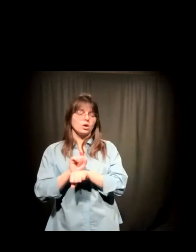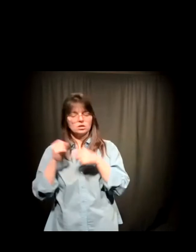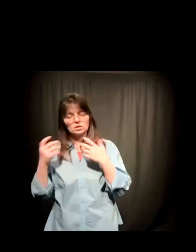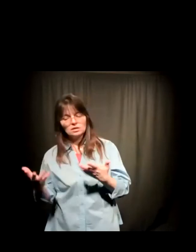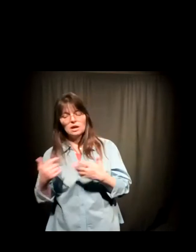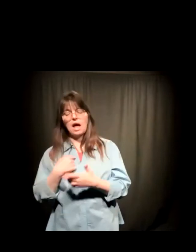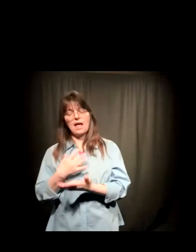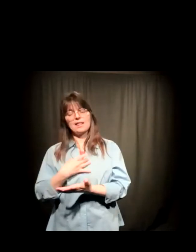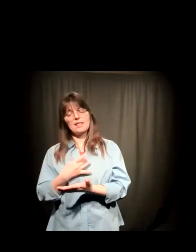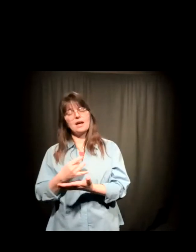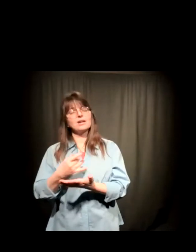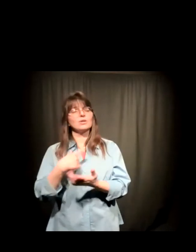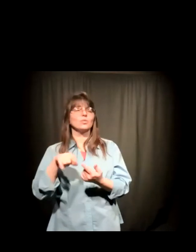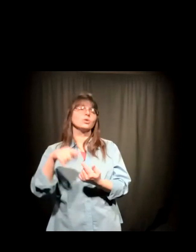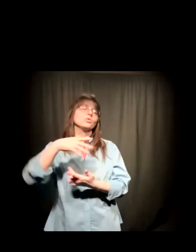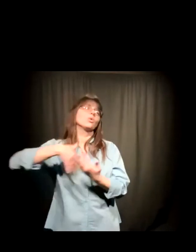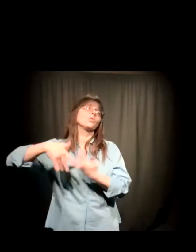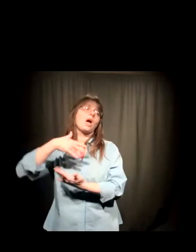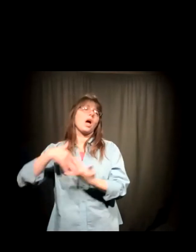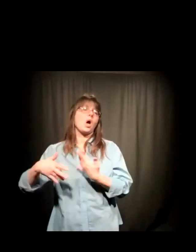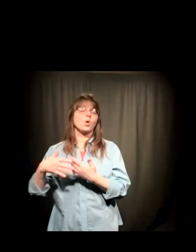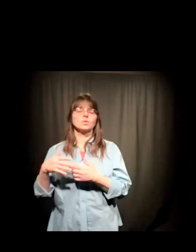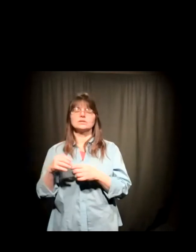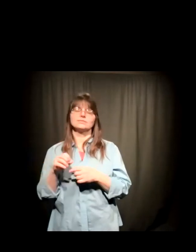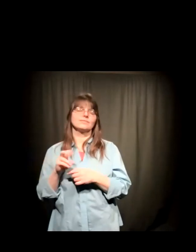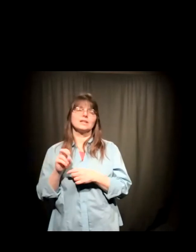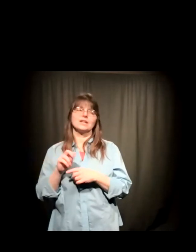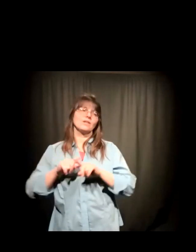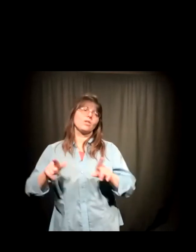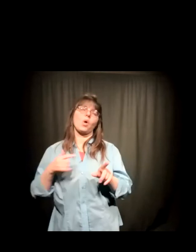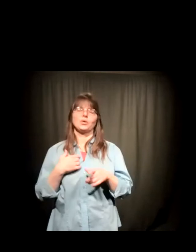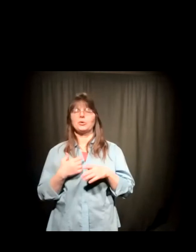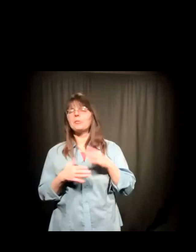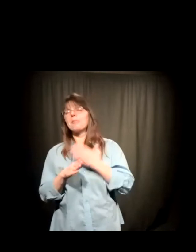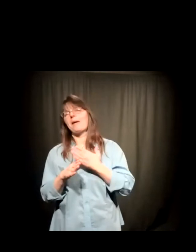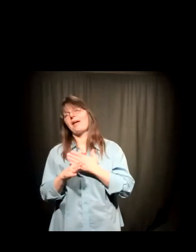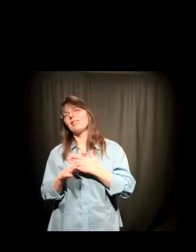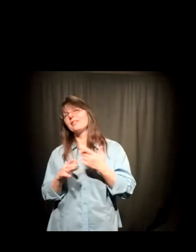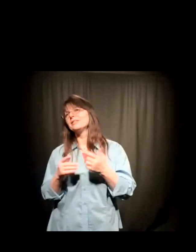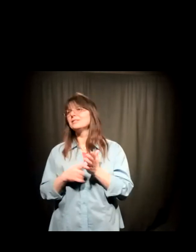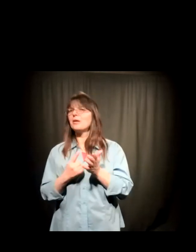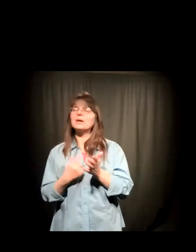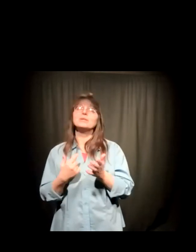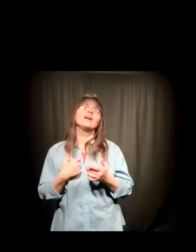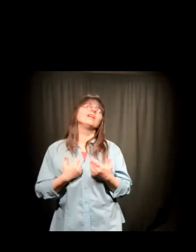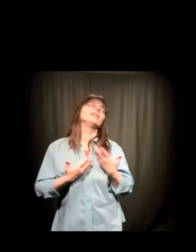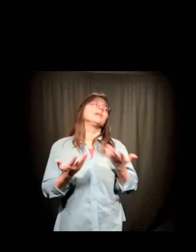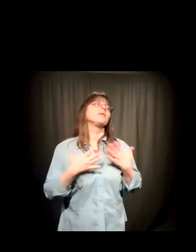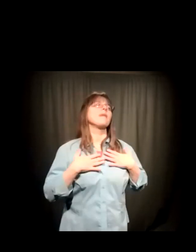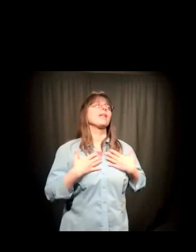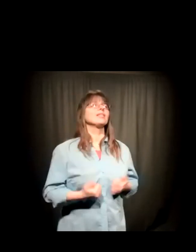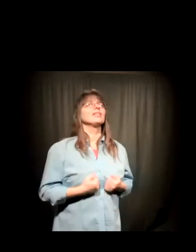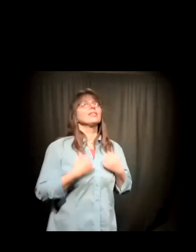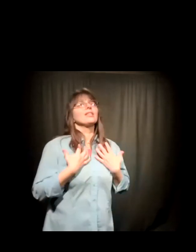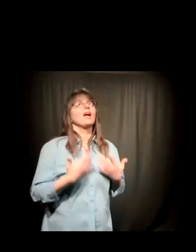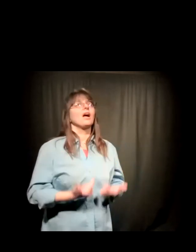"I like you around, even if you are a bother sometimes. You are the mainspring of my life, and though it goes,